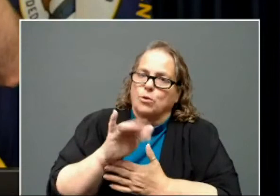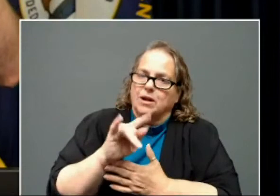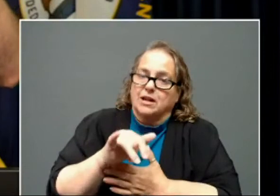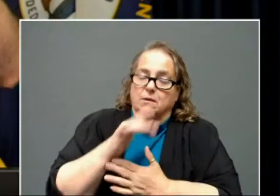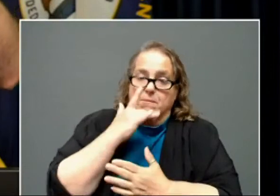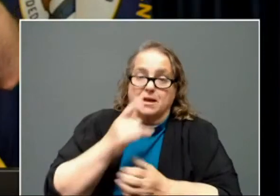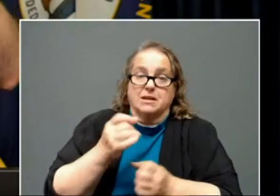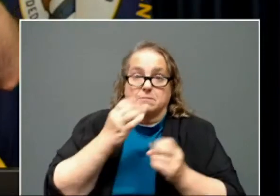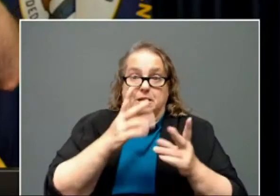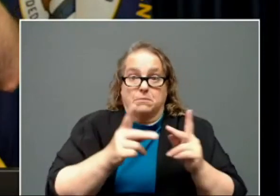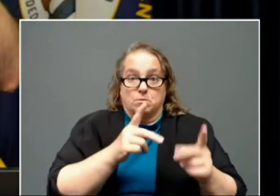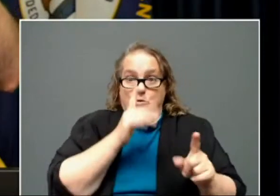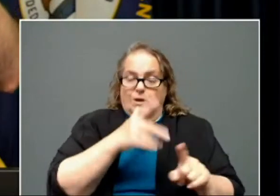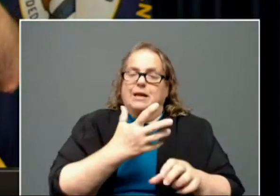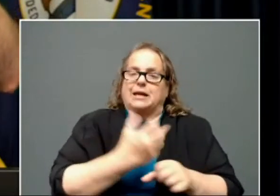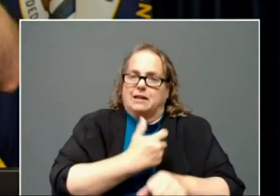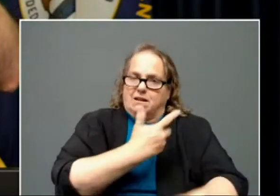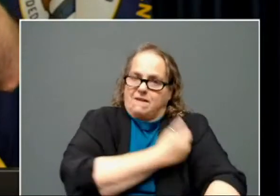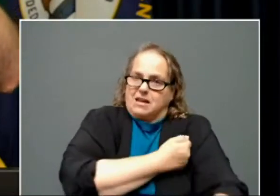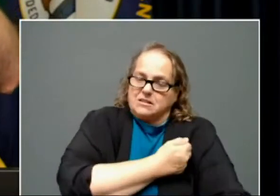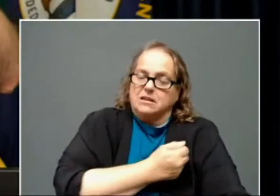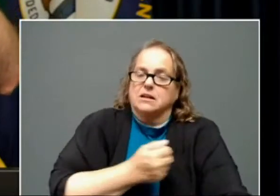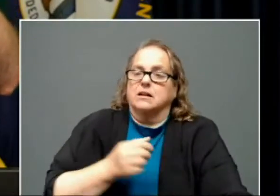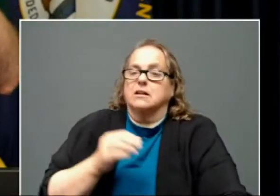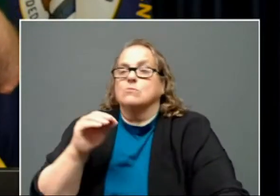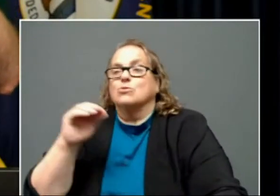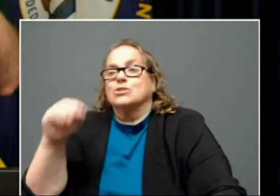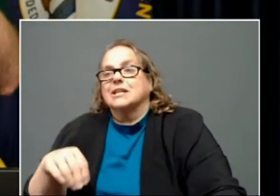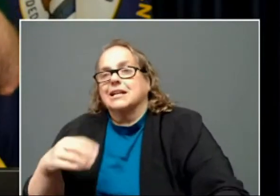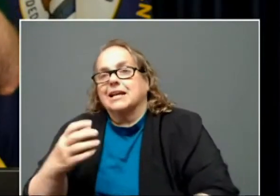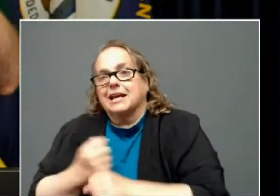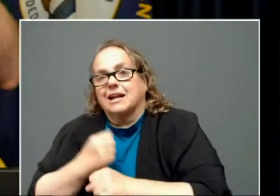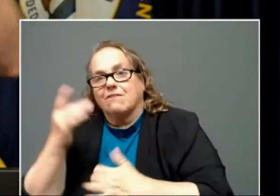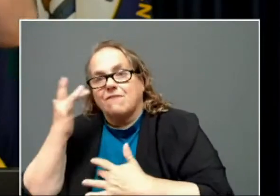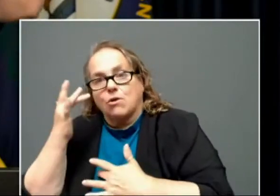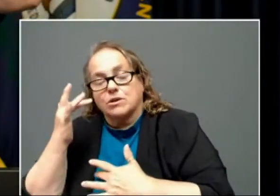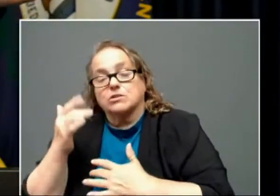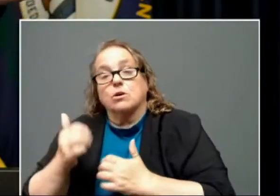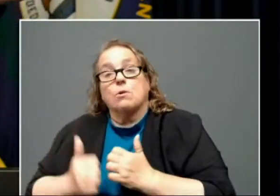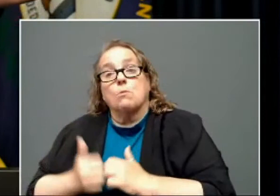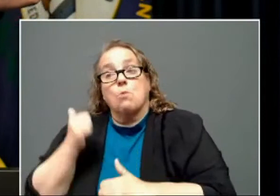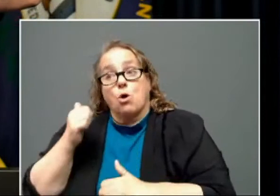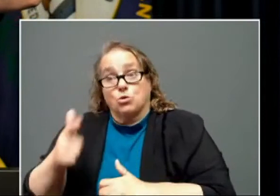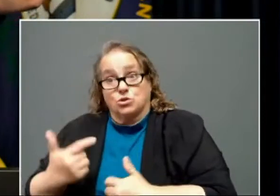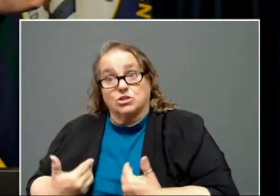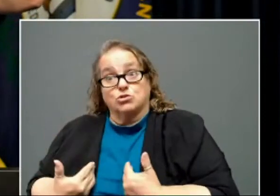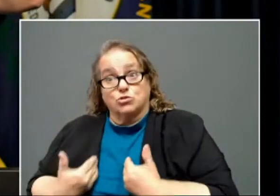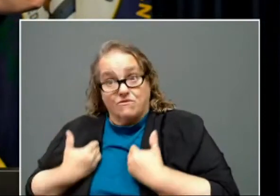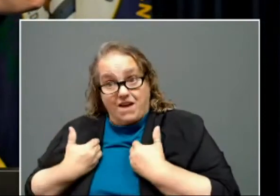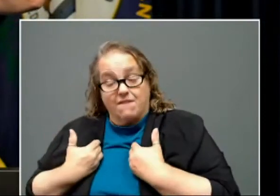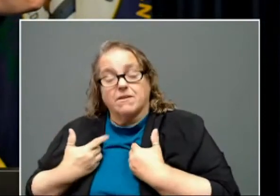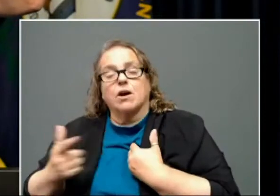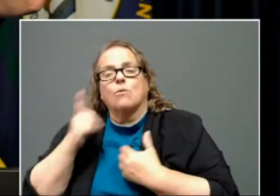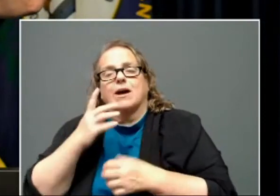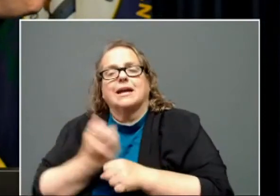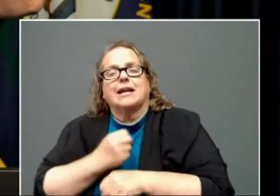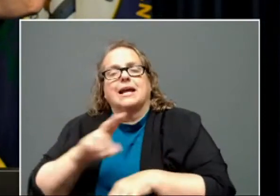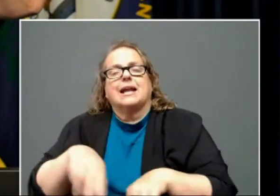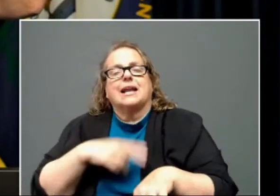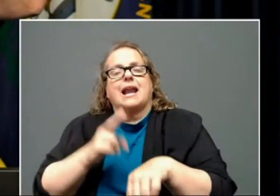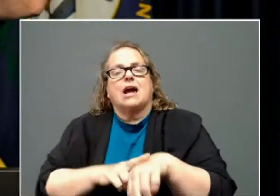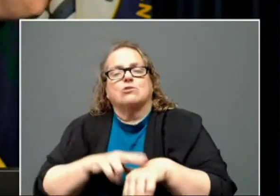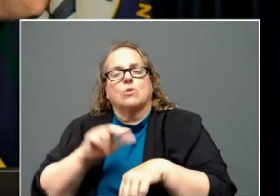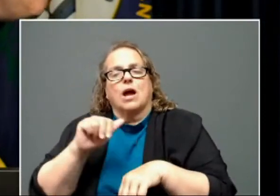And hopefully most of those people survive, but they'll get some level of natural immunity. To me, I want a whole lot of people to get vaccinated